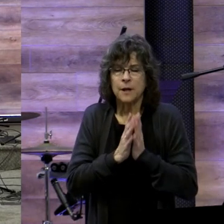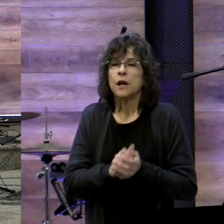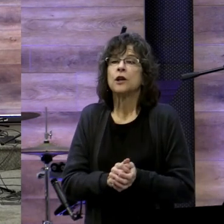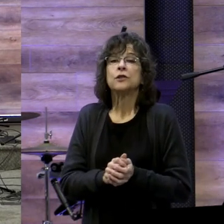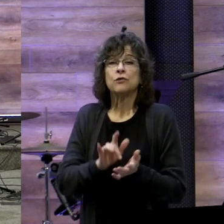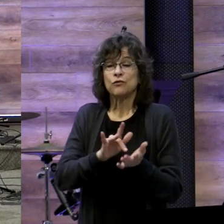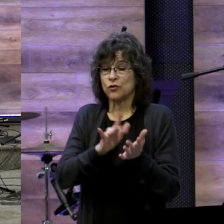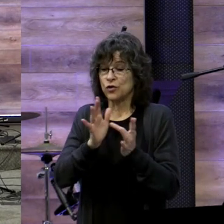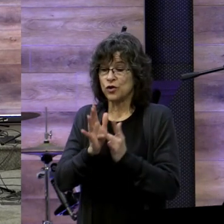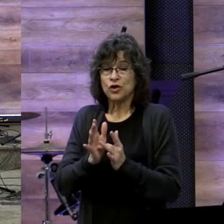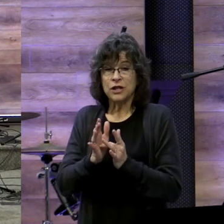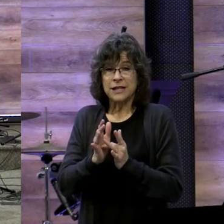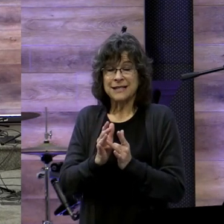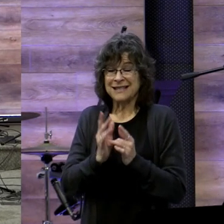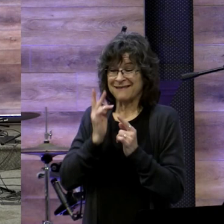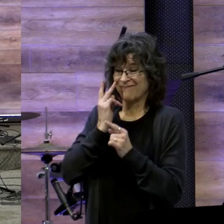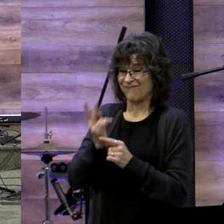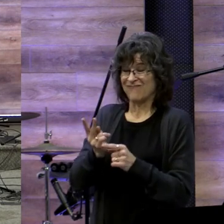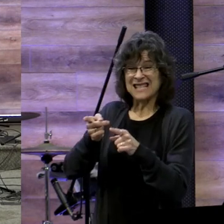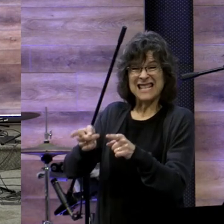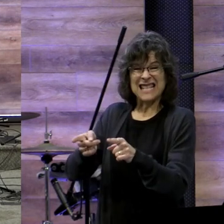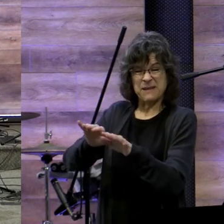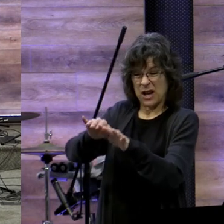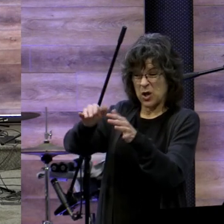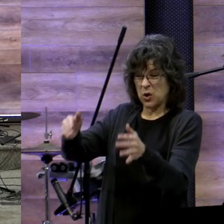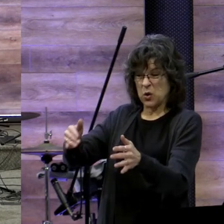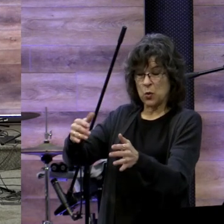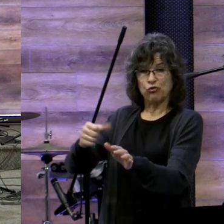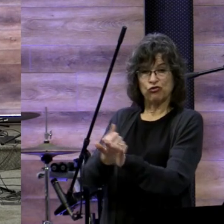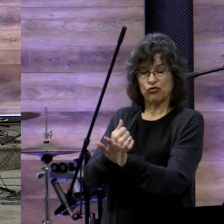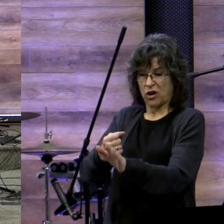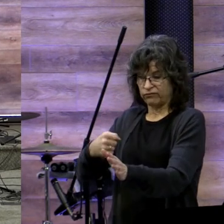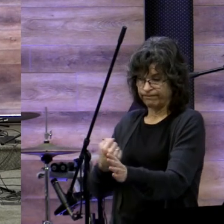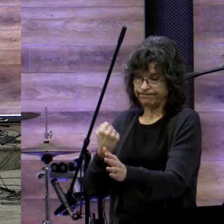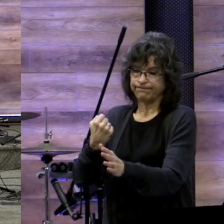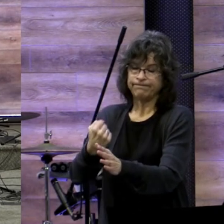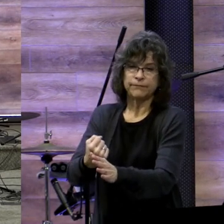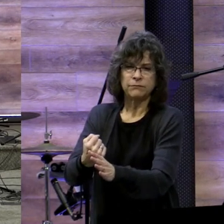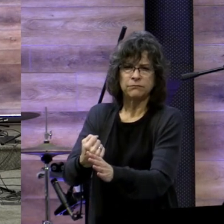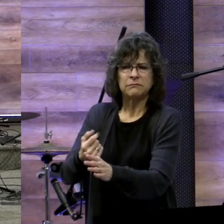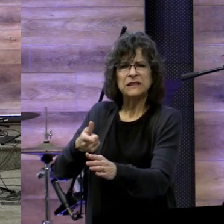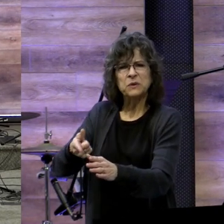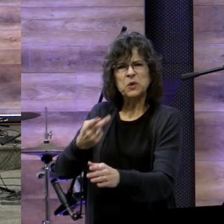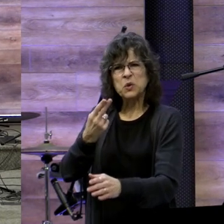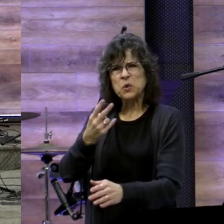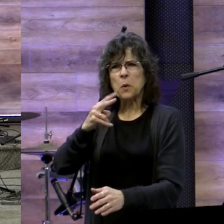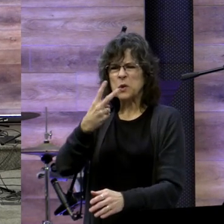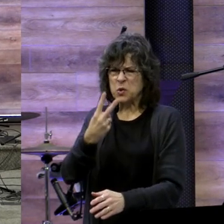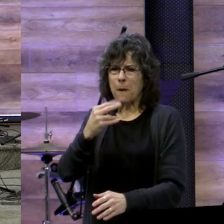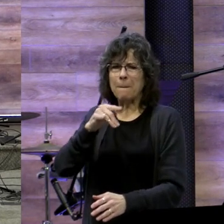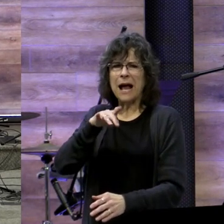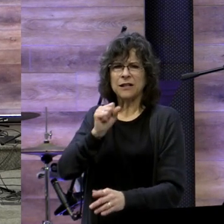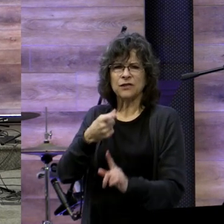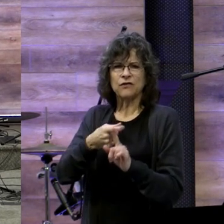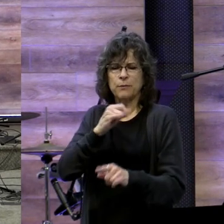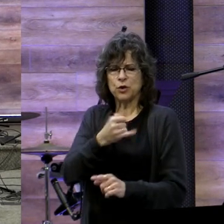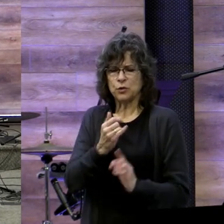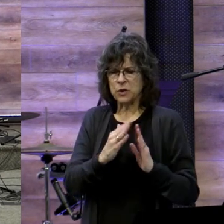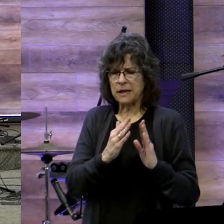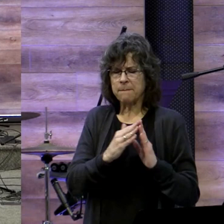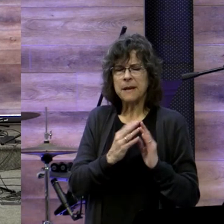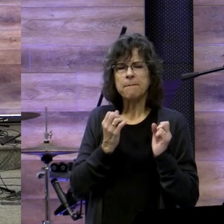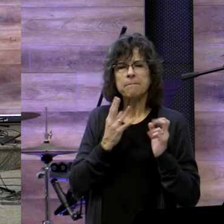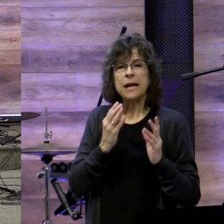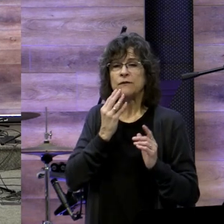had already been in the tomb 4 days. Bethany was near Jerusalem, about 2 miles off, and many of the Jews had come